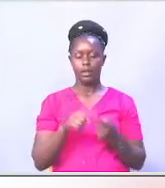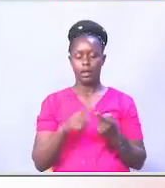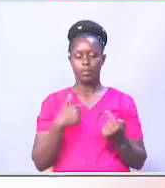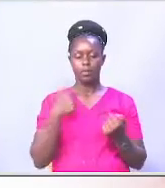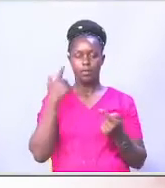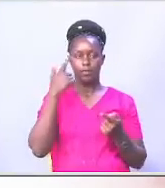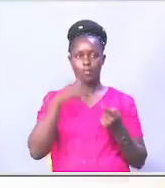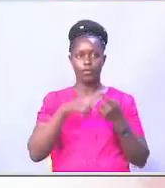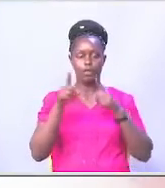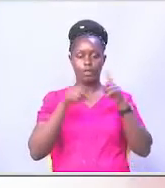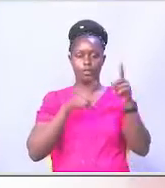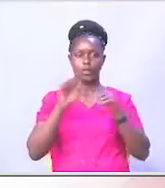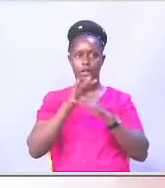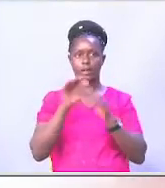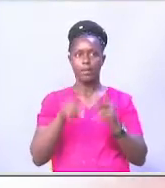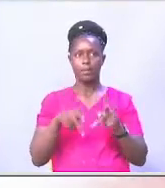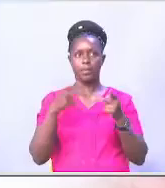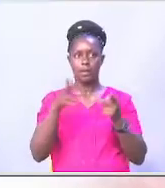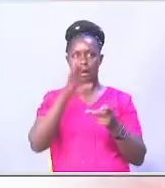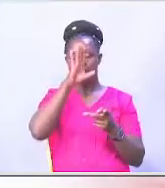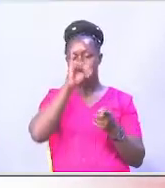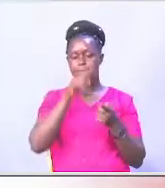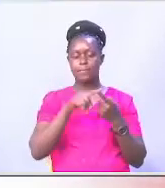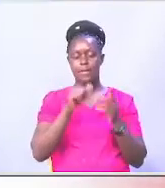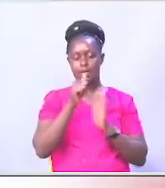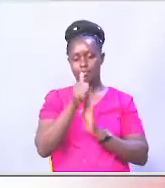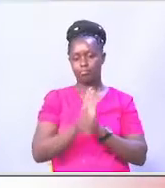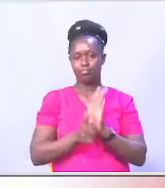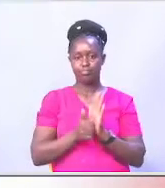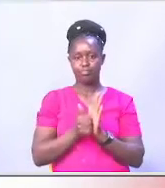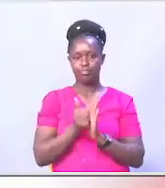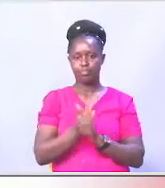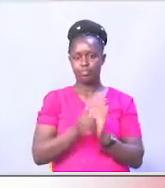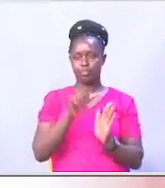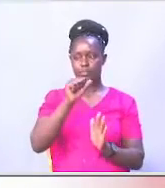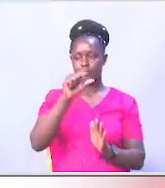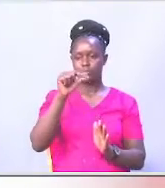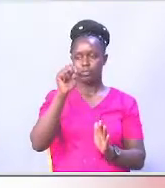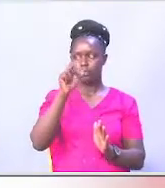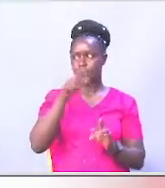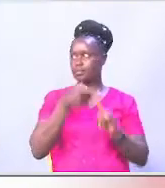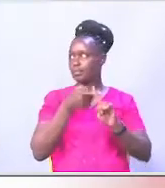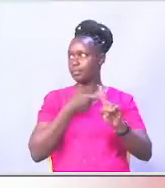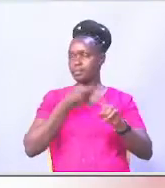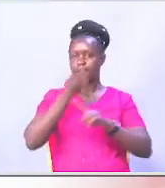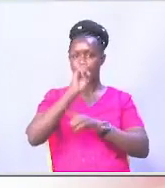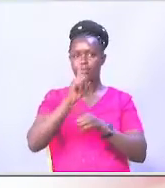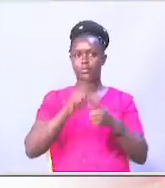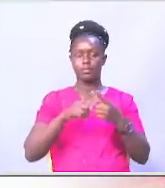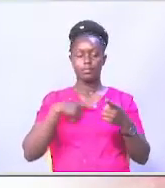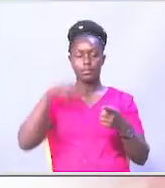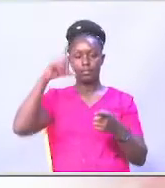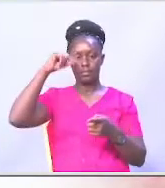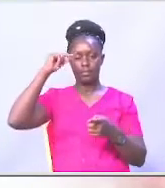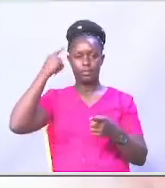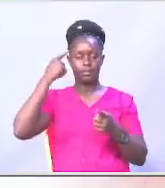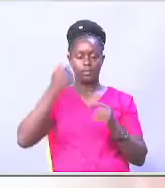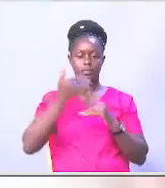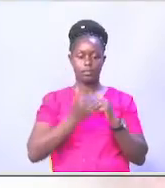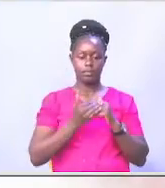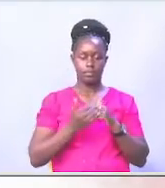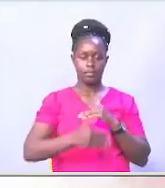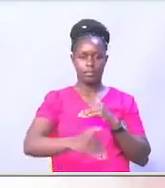transport their produce via a standard gauge railway SGR line from Nairobi to the port of Mombasa for onward